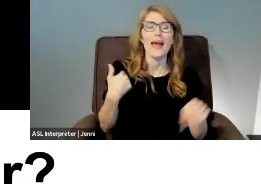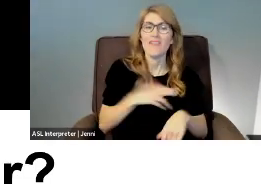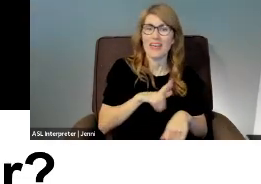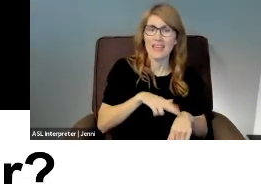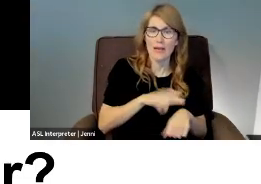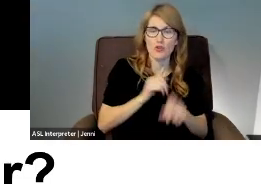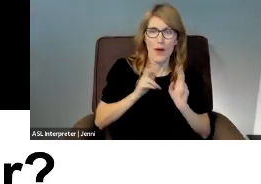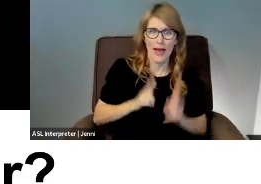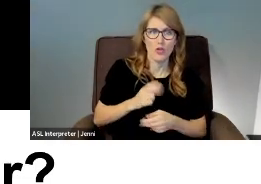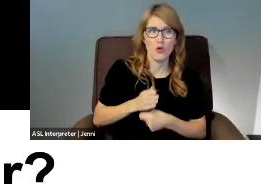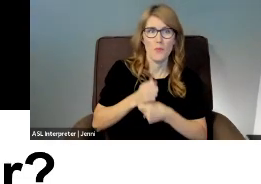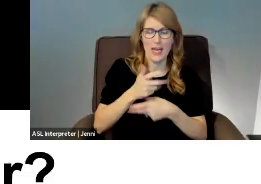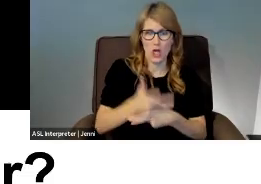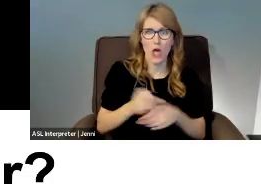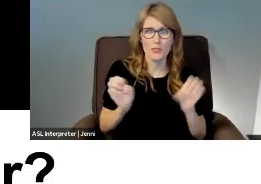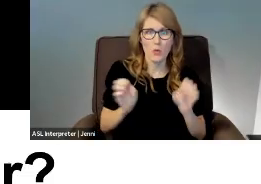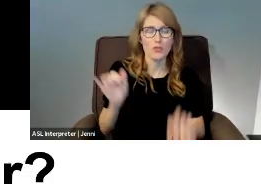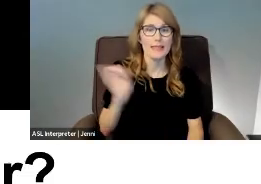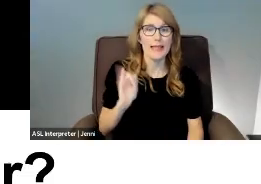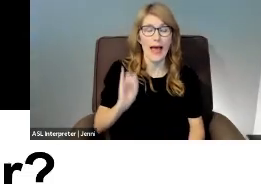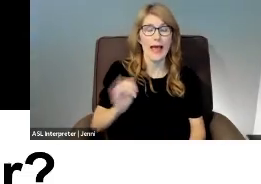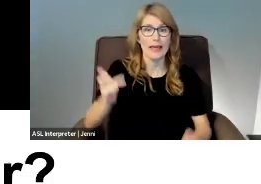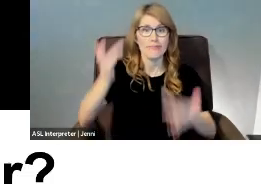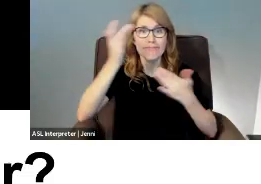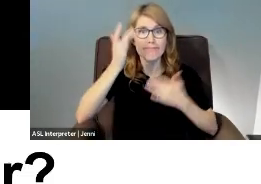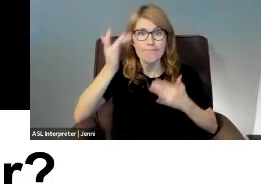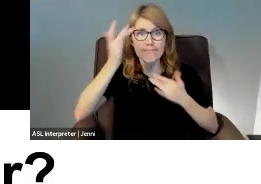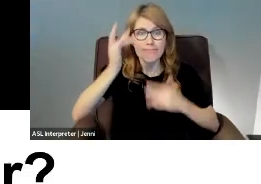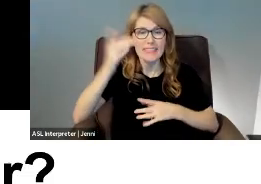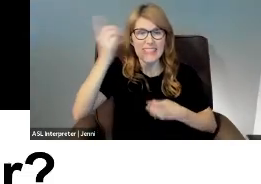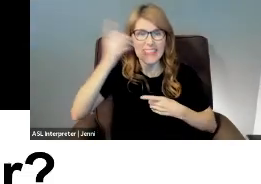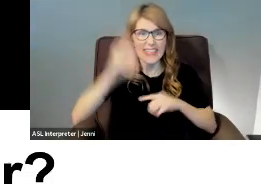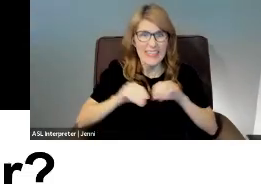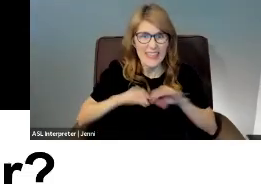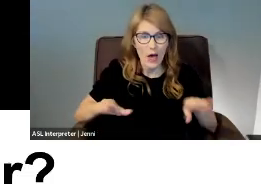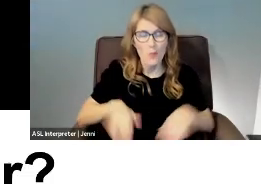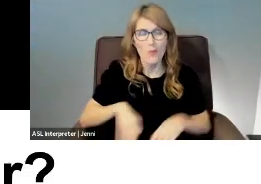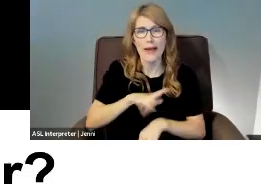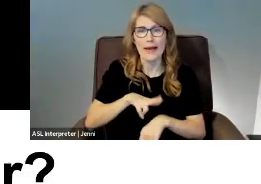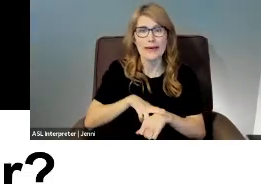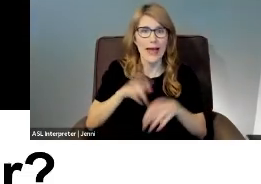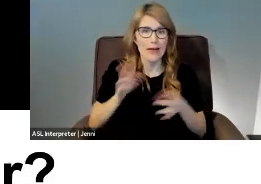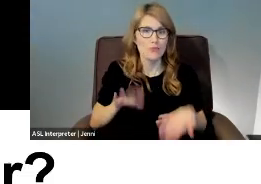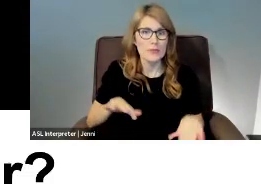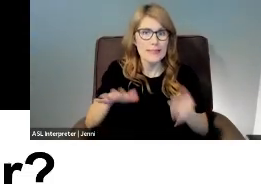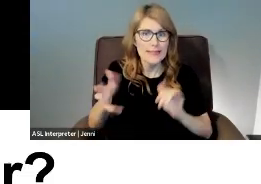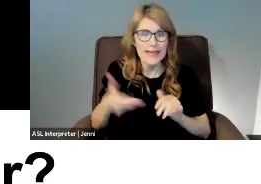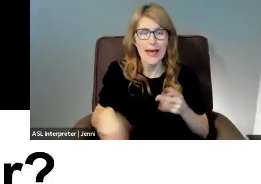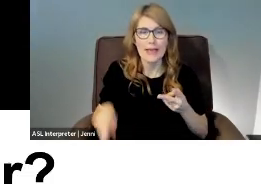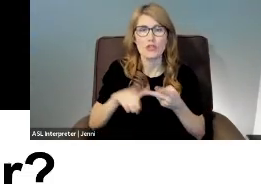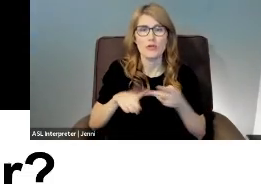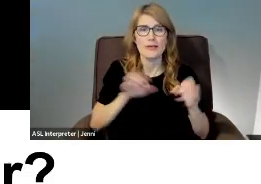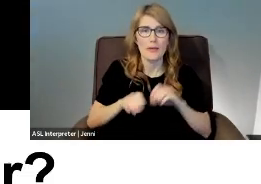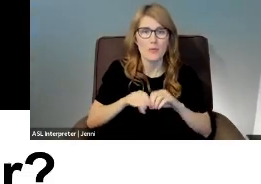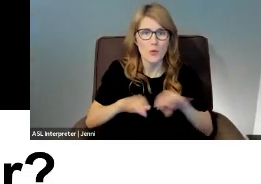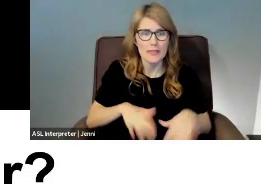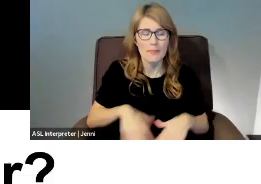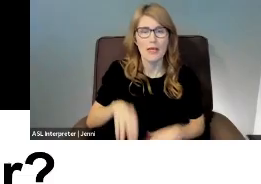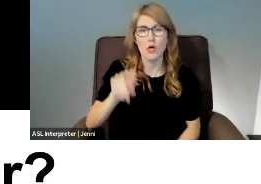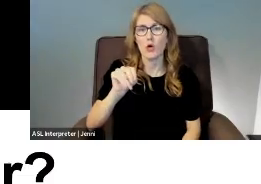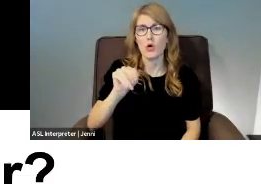human-caused. And this can include infectious disease outbreaks, natural disasters, chemical spills, nuclear incidents,